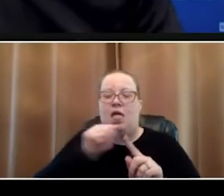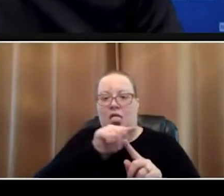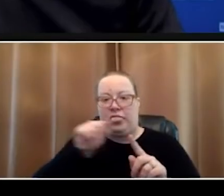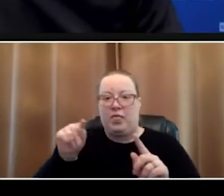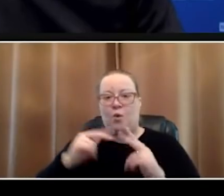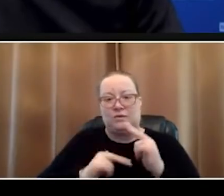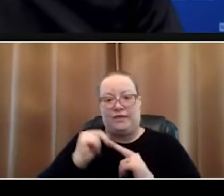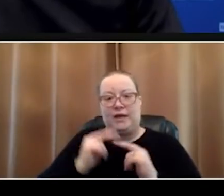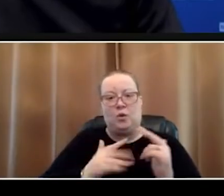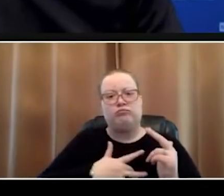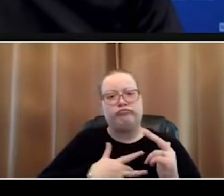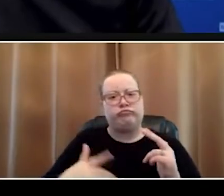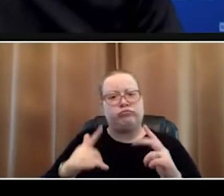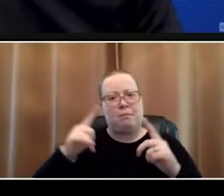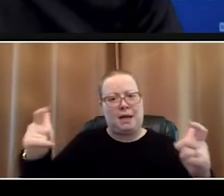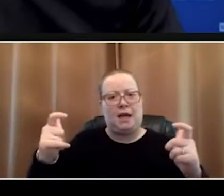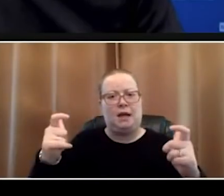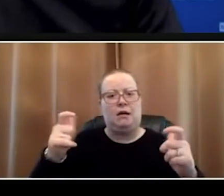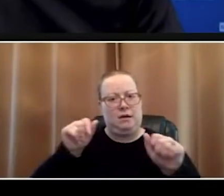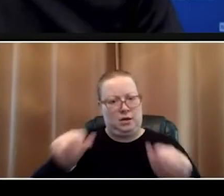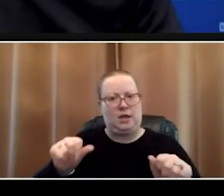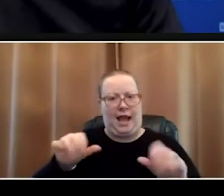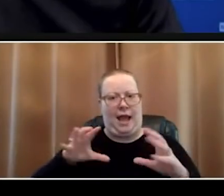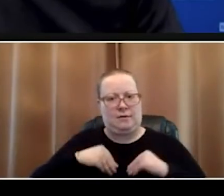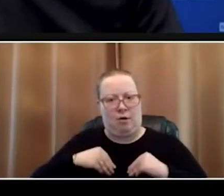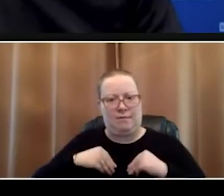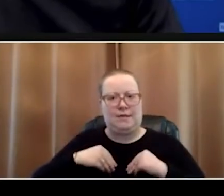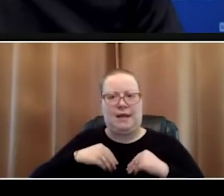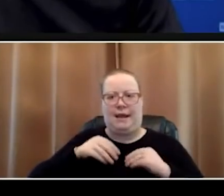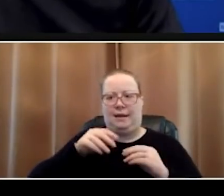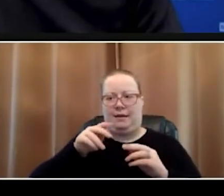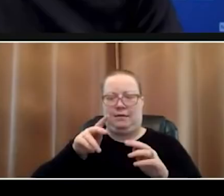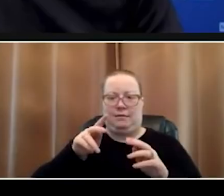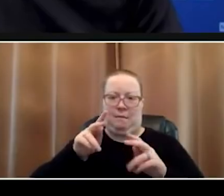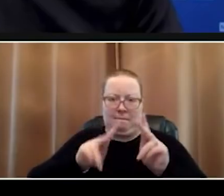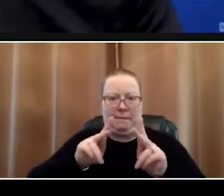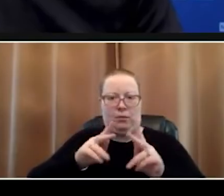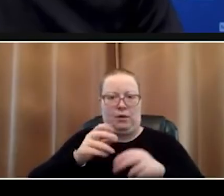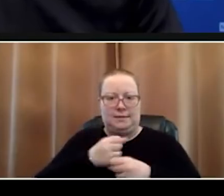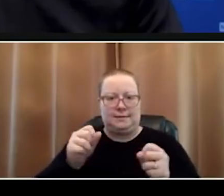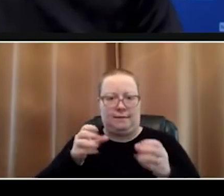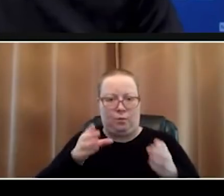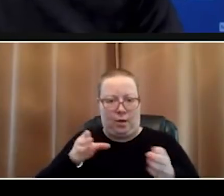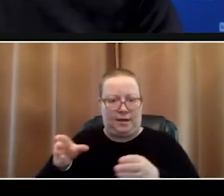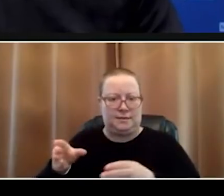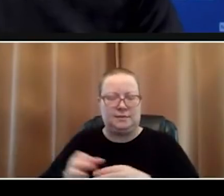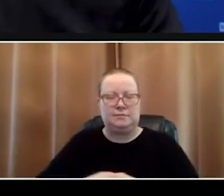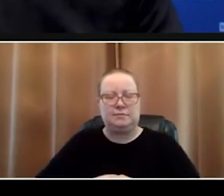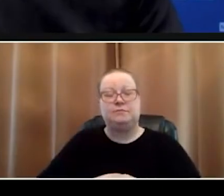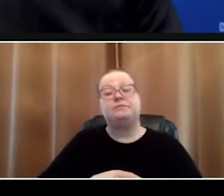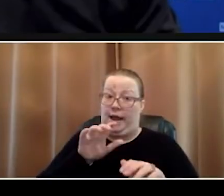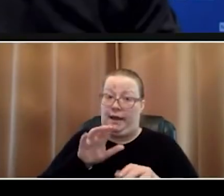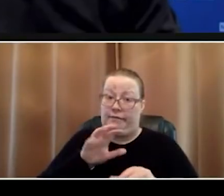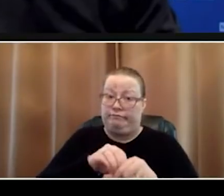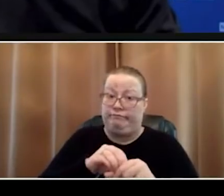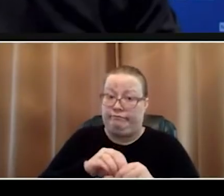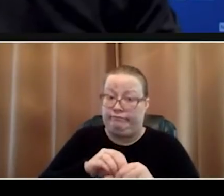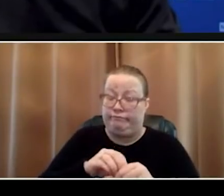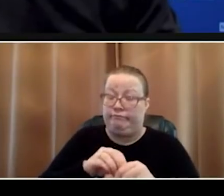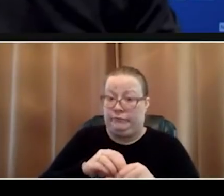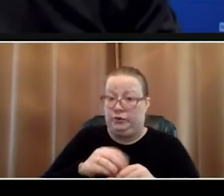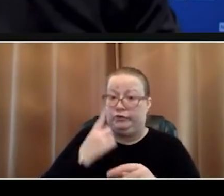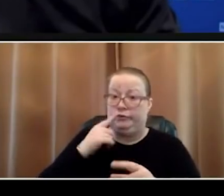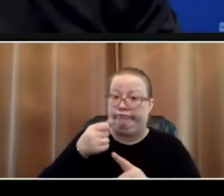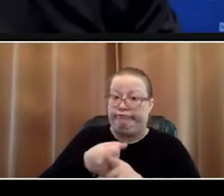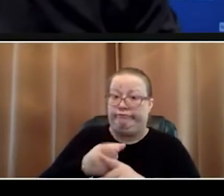significantly sized that can accommodate people in safe ways. And then there are the public health campaigns. And of